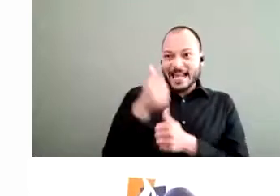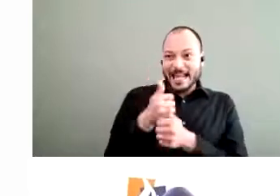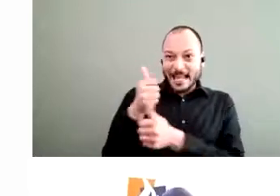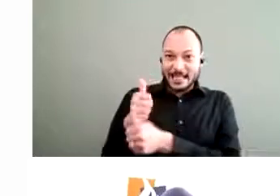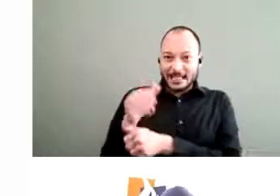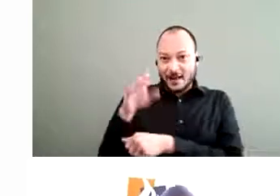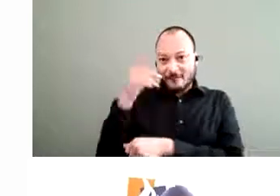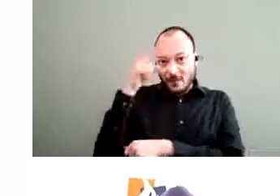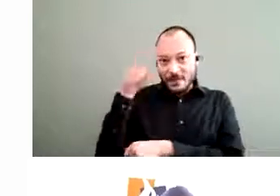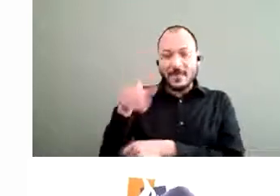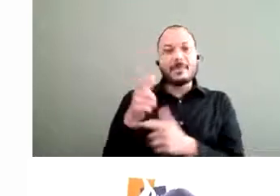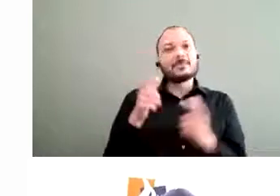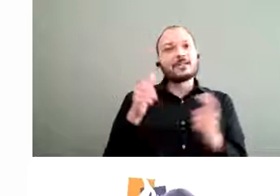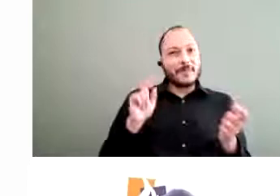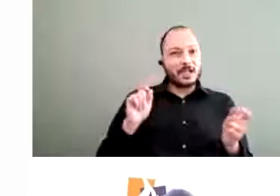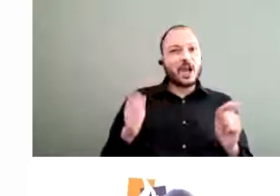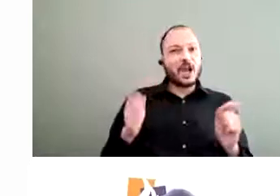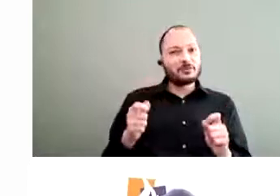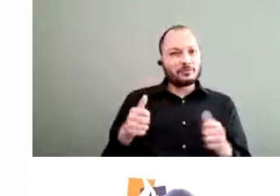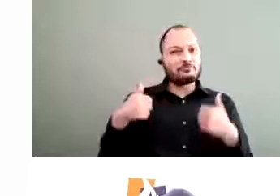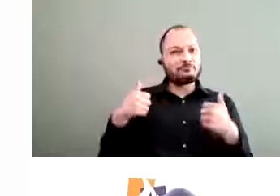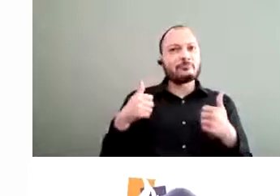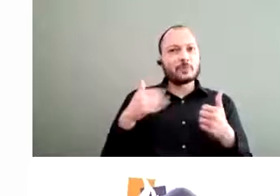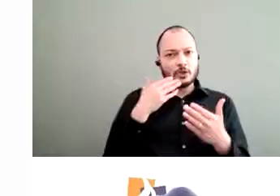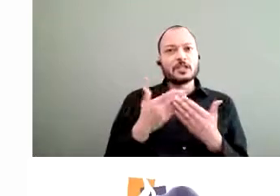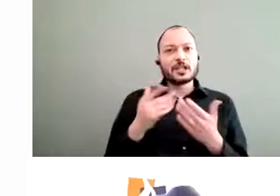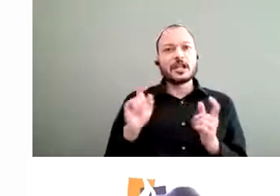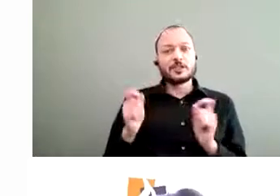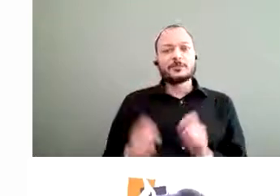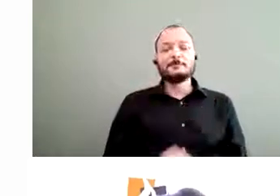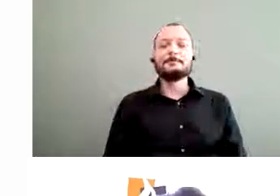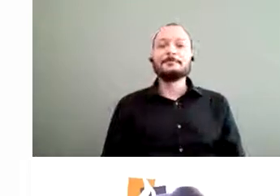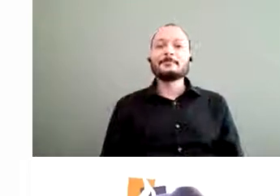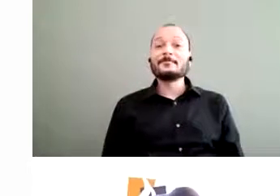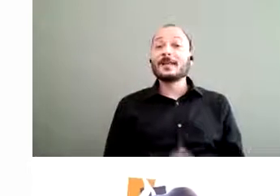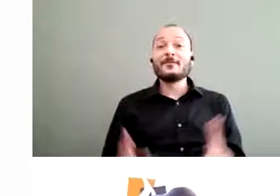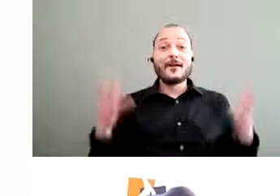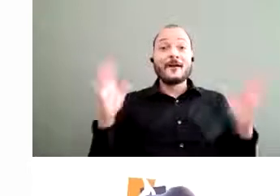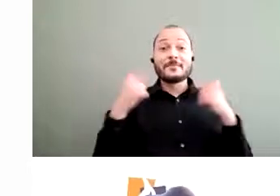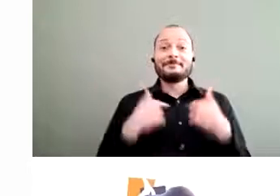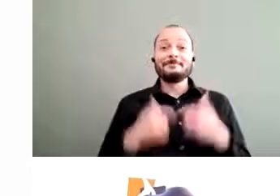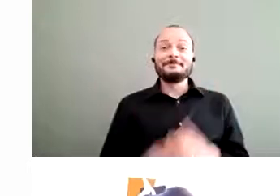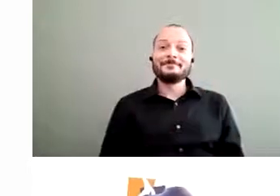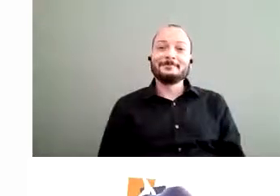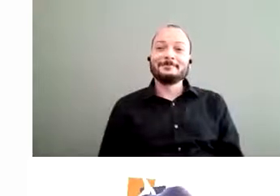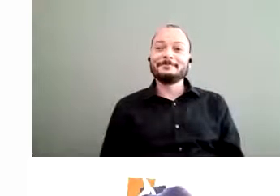and it was a really great change. And that is all for me.